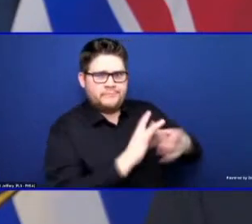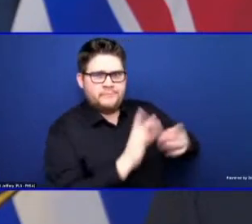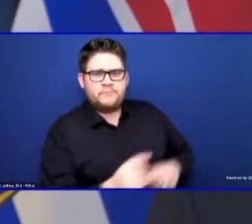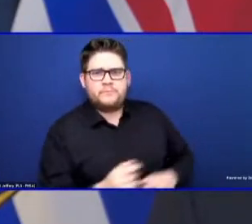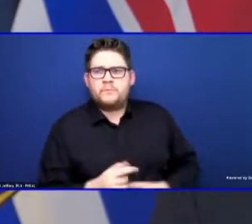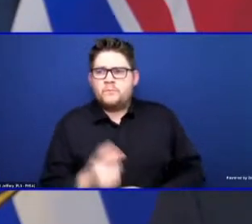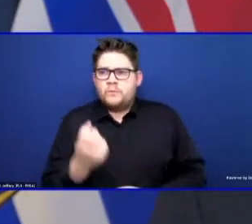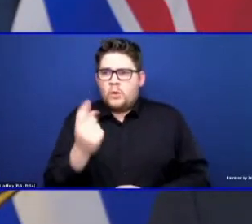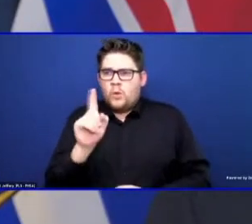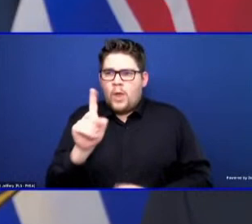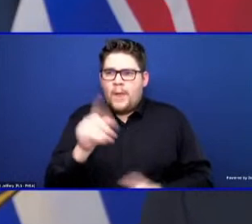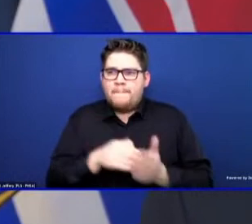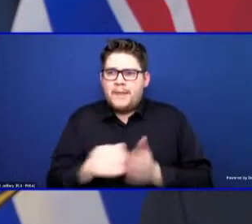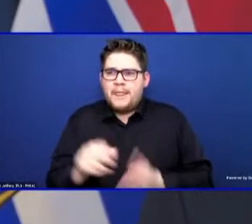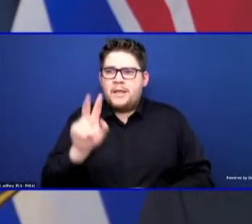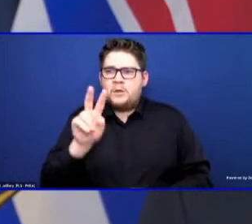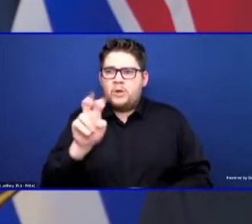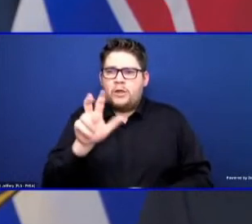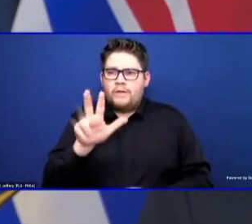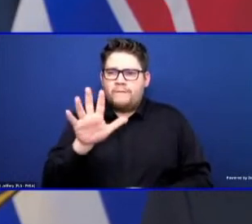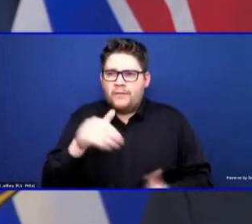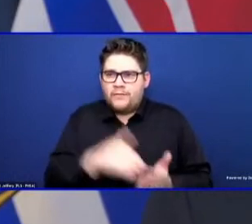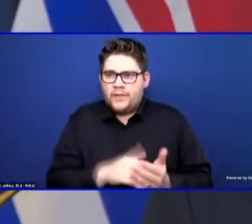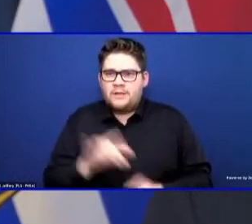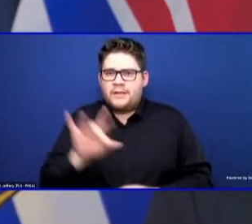1,235,863 doses have been delivered in BC.